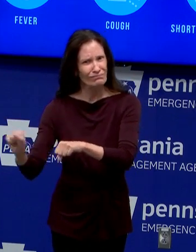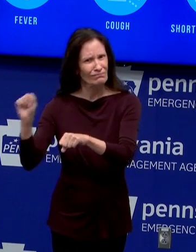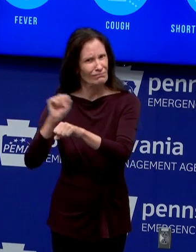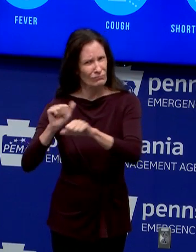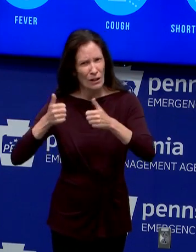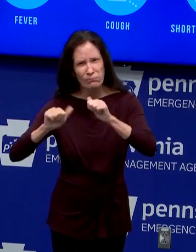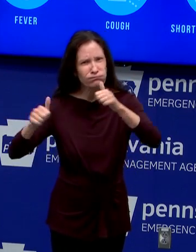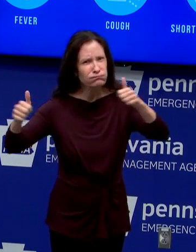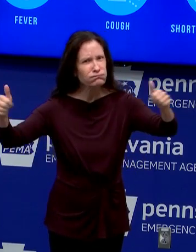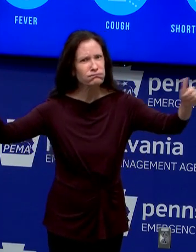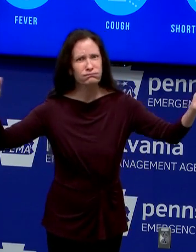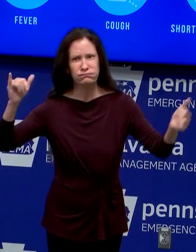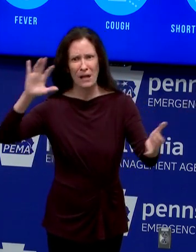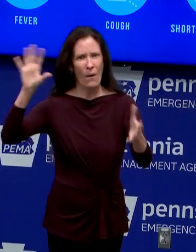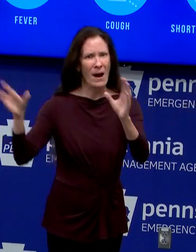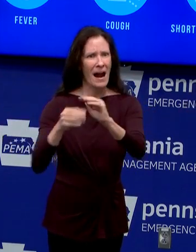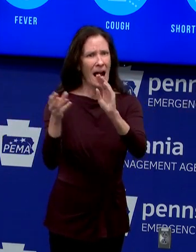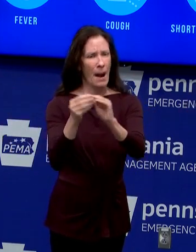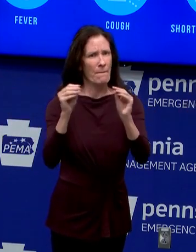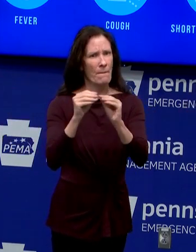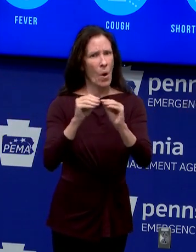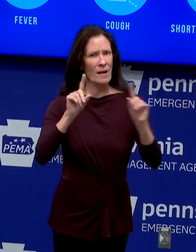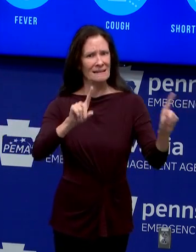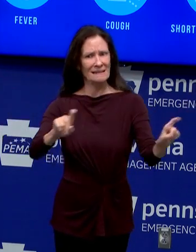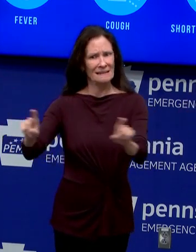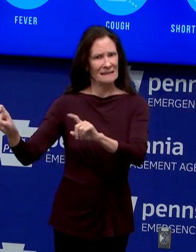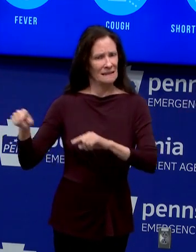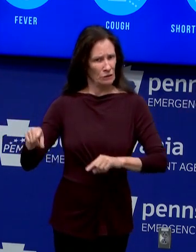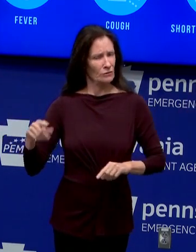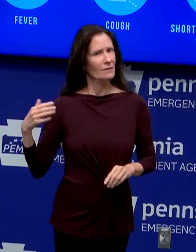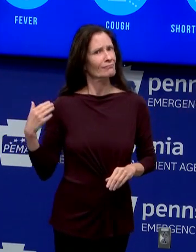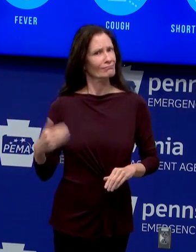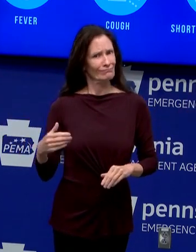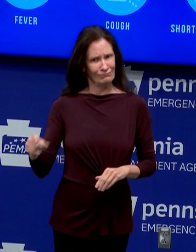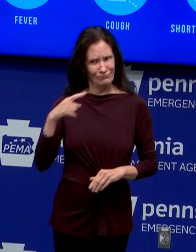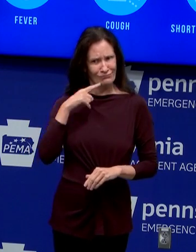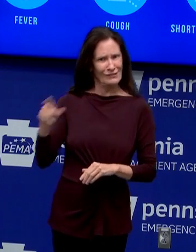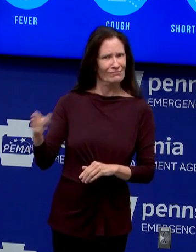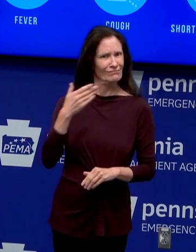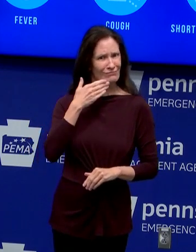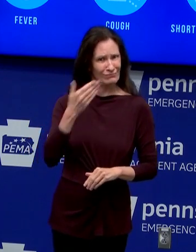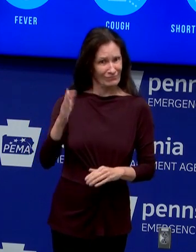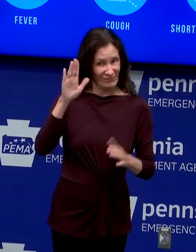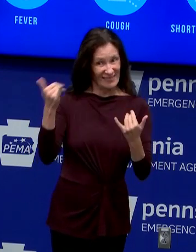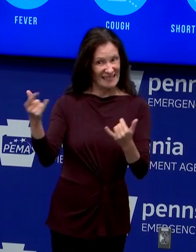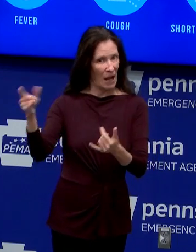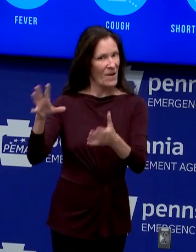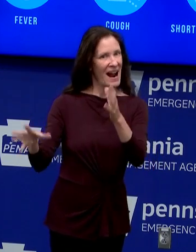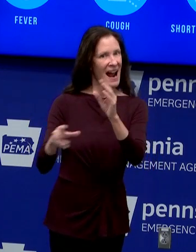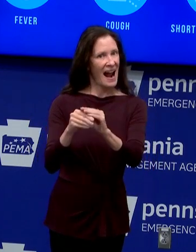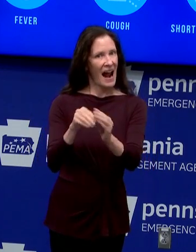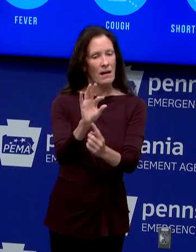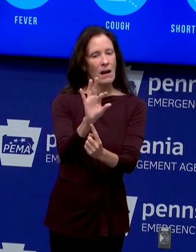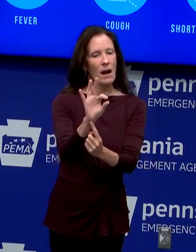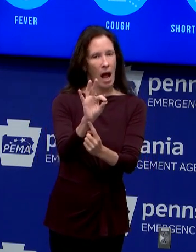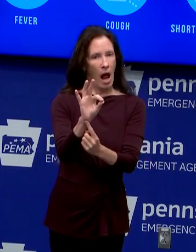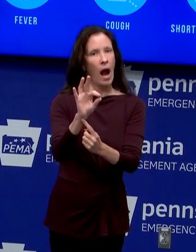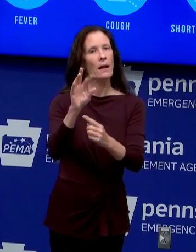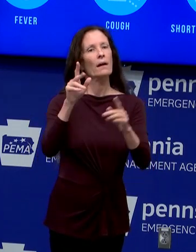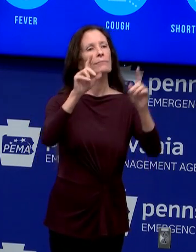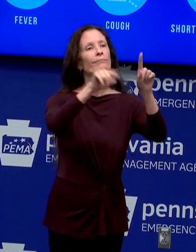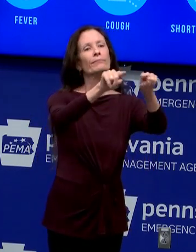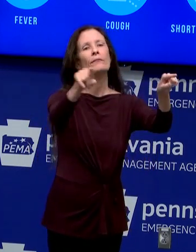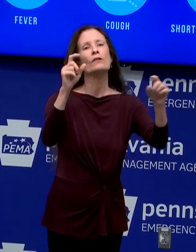in Pennsylvania. Starting today, 9 new drive-through testing sites will be open to the public at Rite